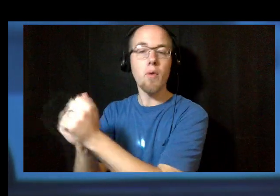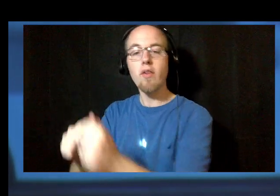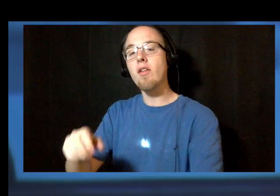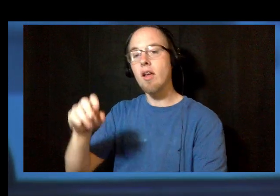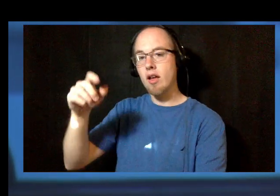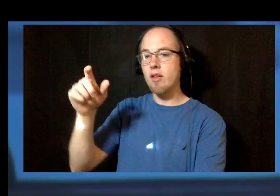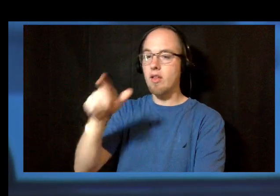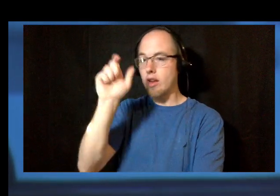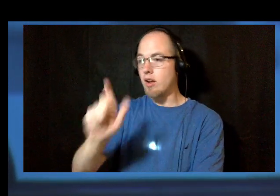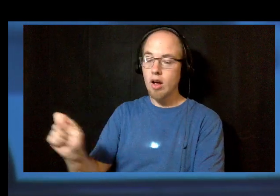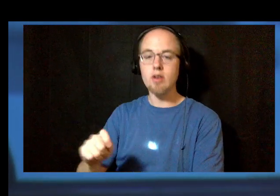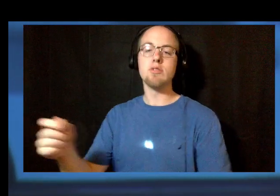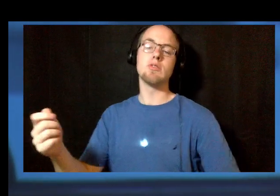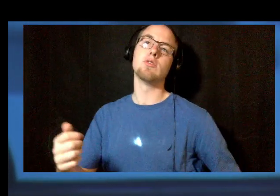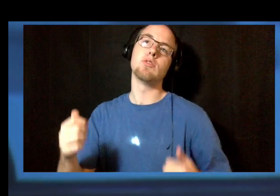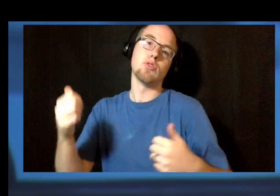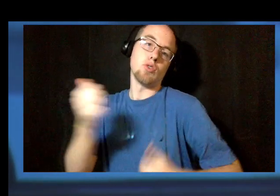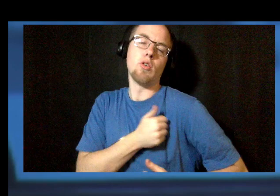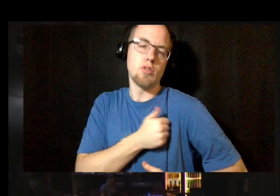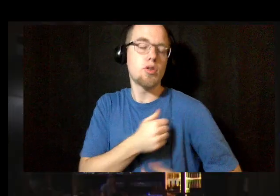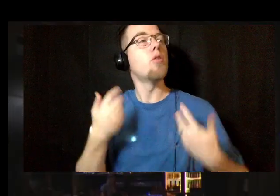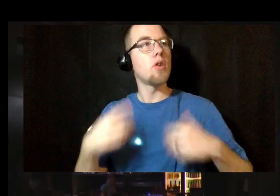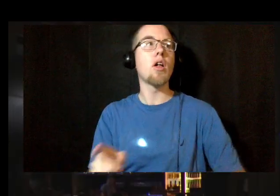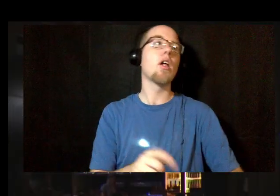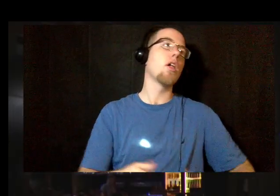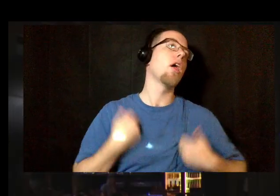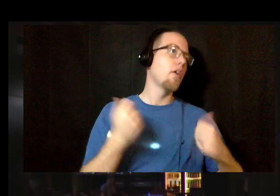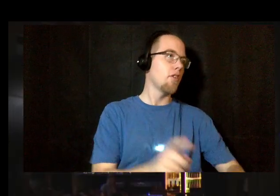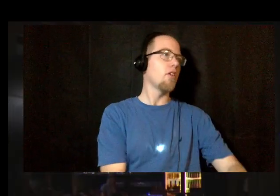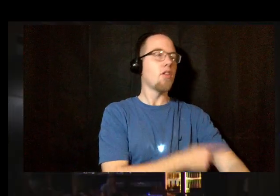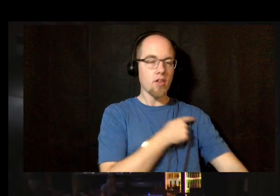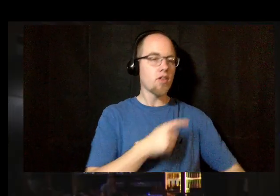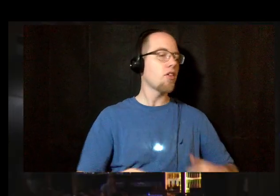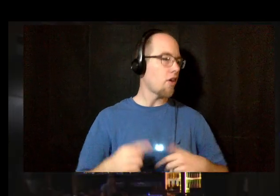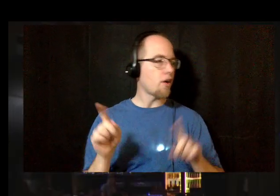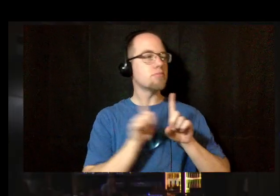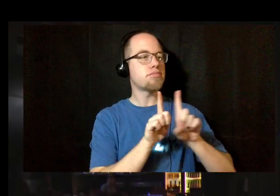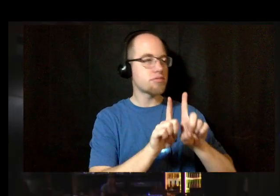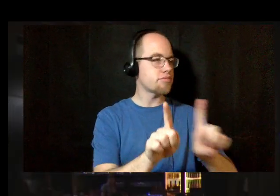of him rejecting women before they had a chance to reject him. Take note, Maddie.